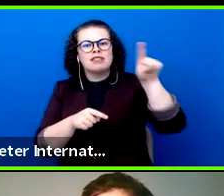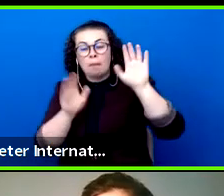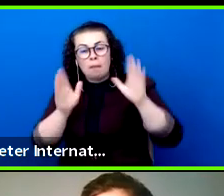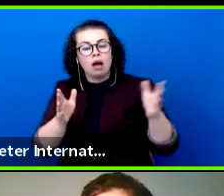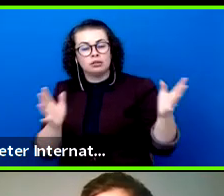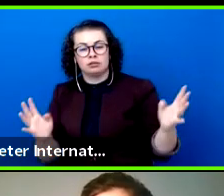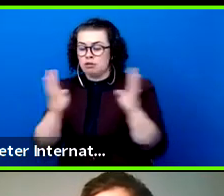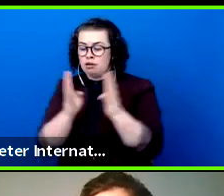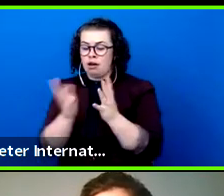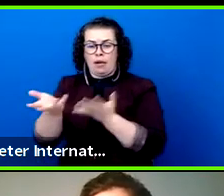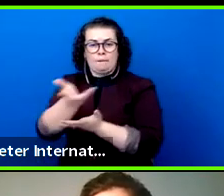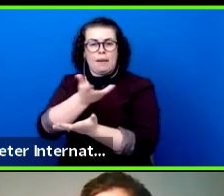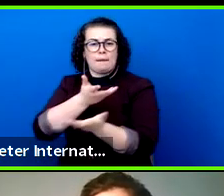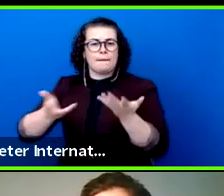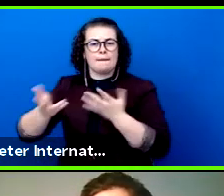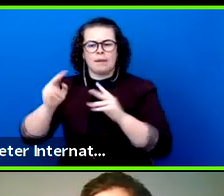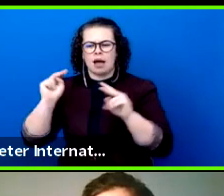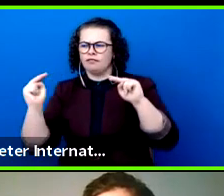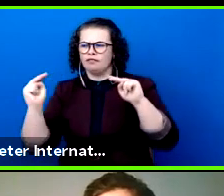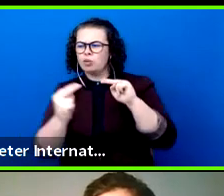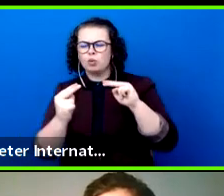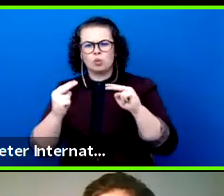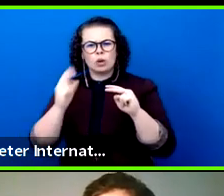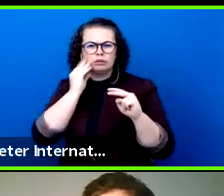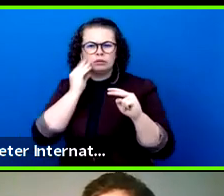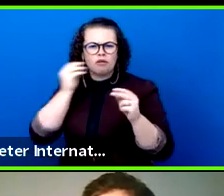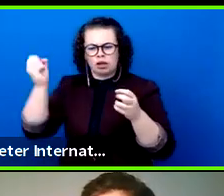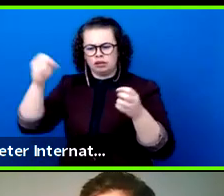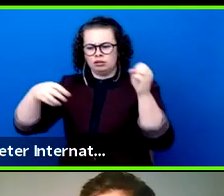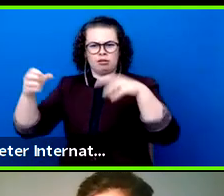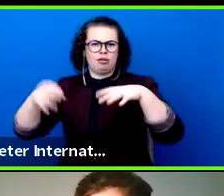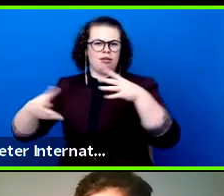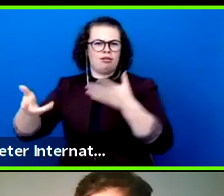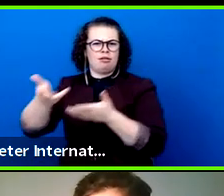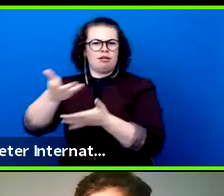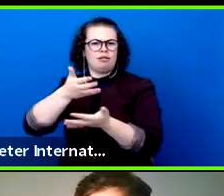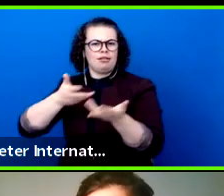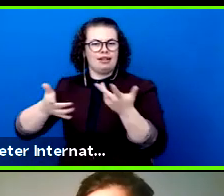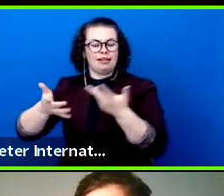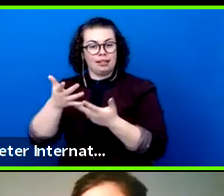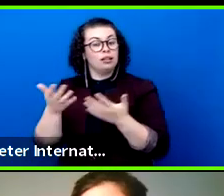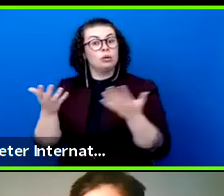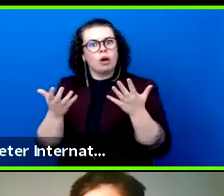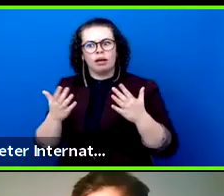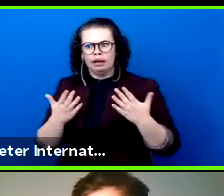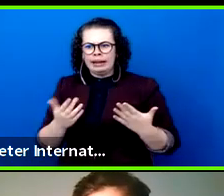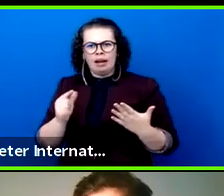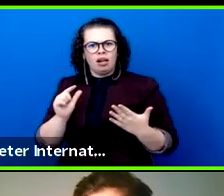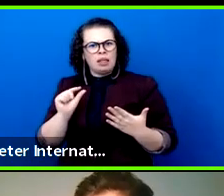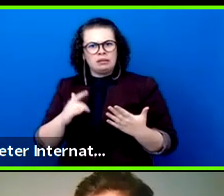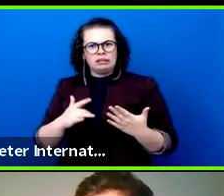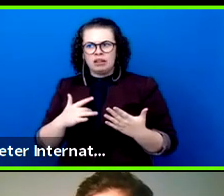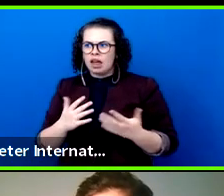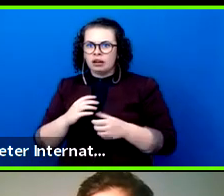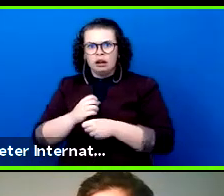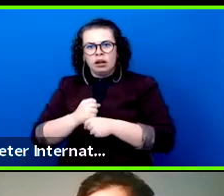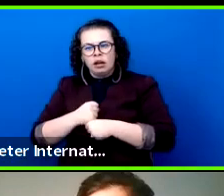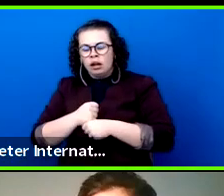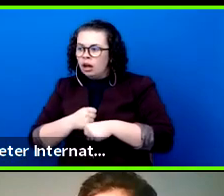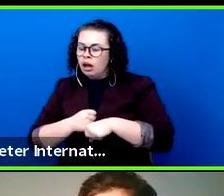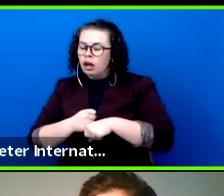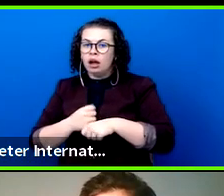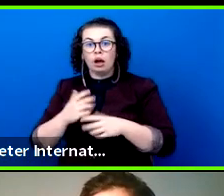to work against the getting bigger frustration in feeling that it is taking so much time for